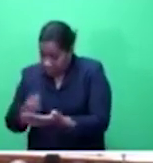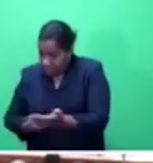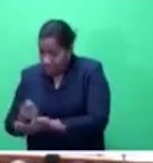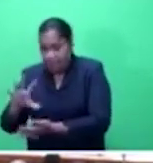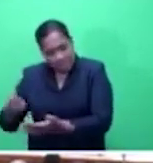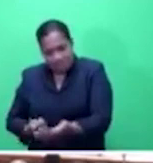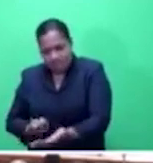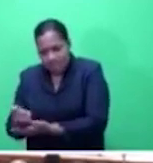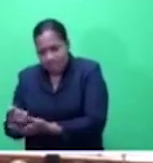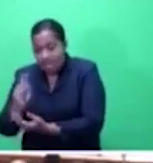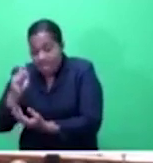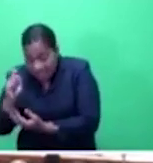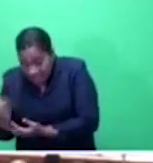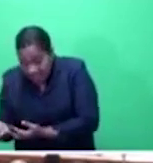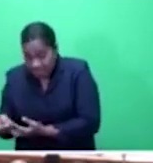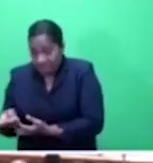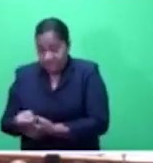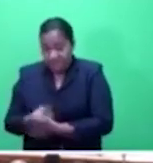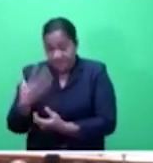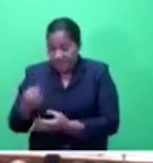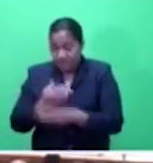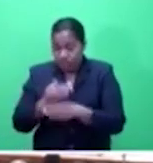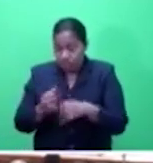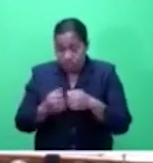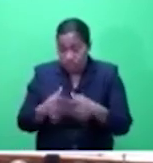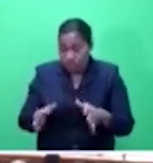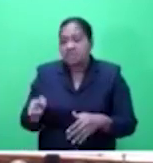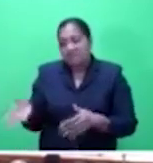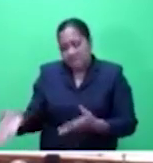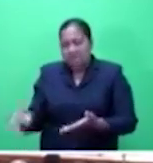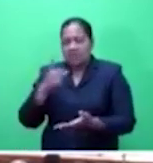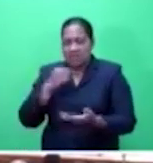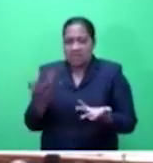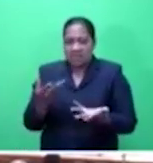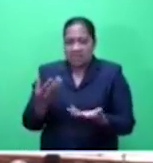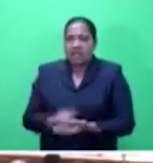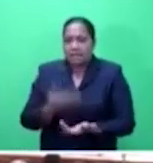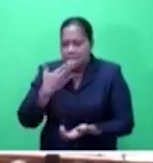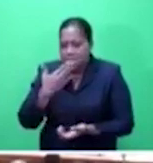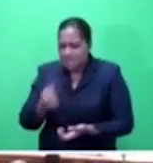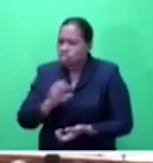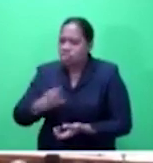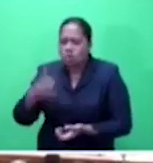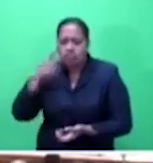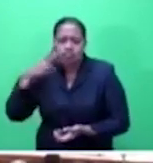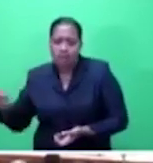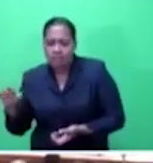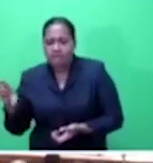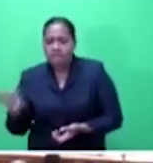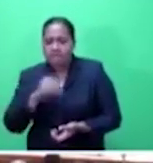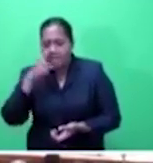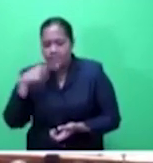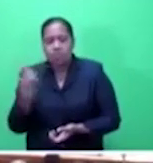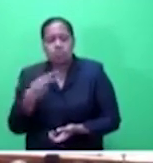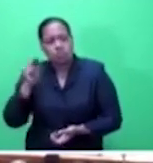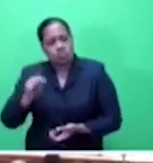not had a job loss, please pay your mortgages. Don't rob from those who need it now, and don't rob from yourselves if down the track you